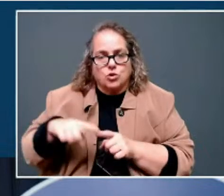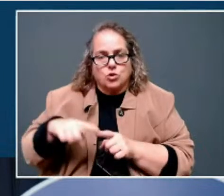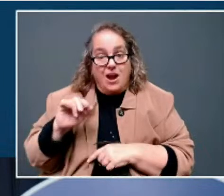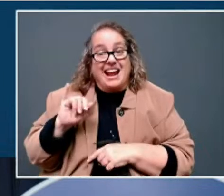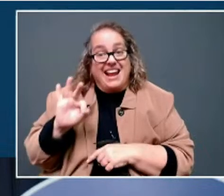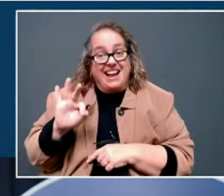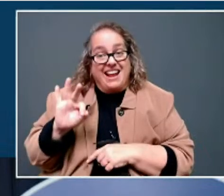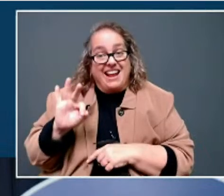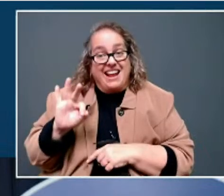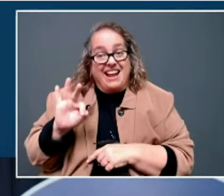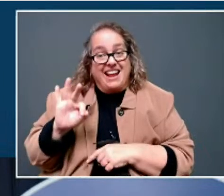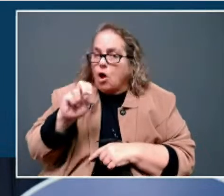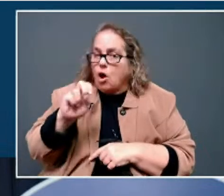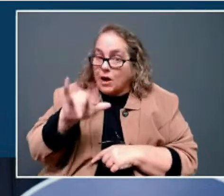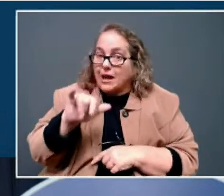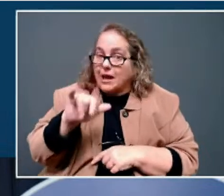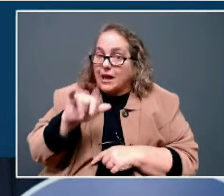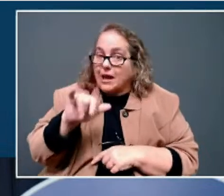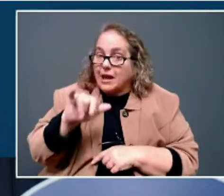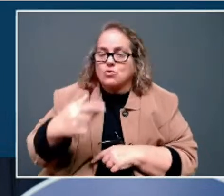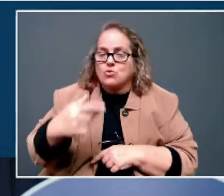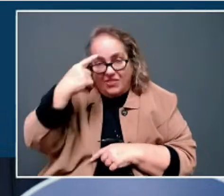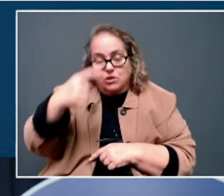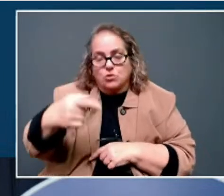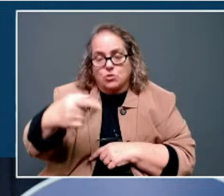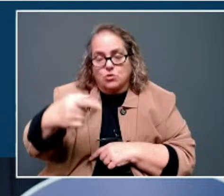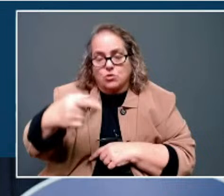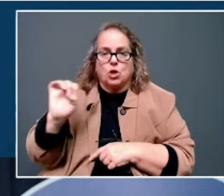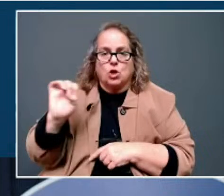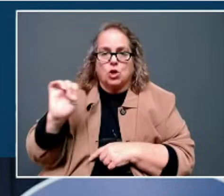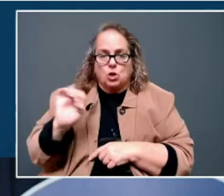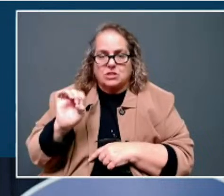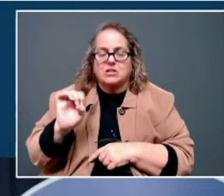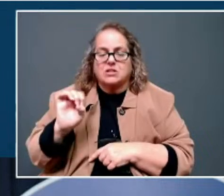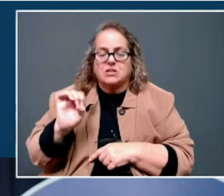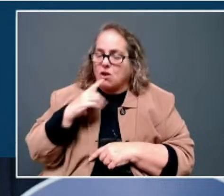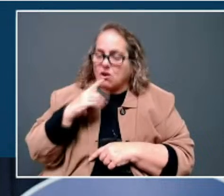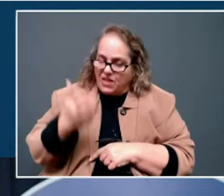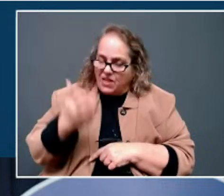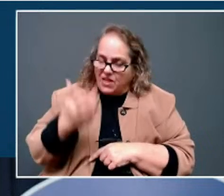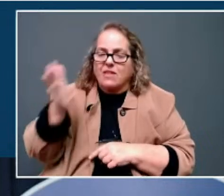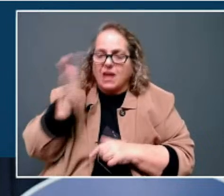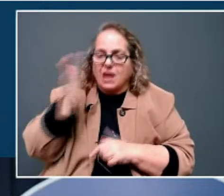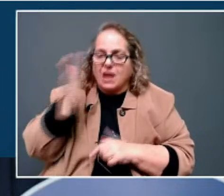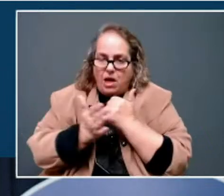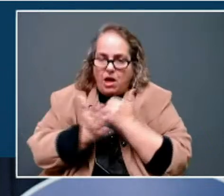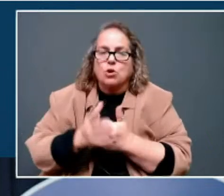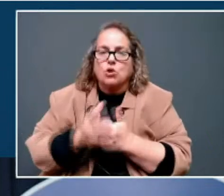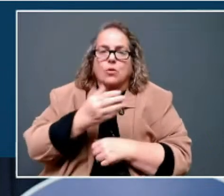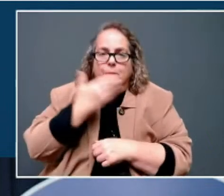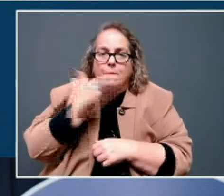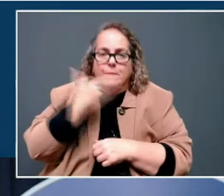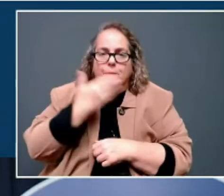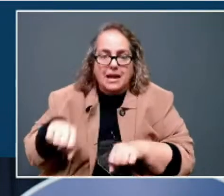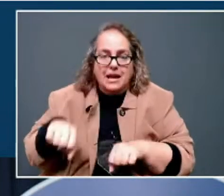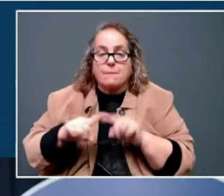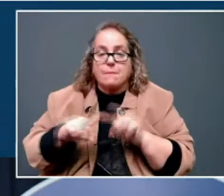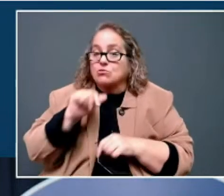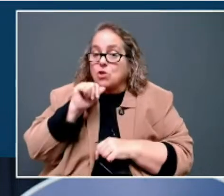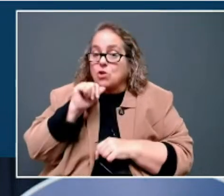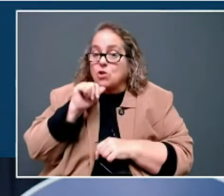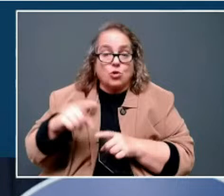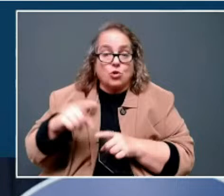if you think you have an emergency. They are there. They will help you. They will do the best they can, but do not go to an ER just to get a COVID